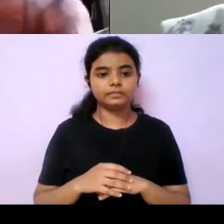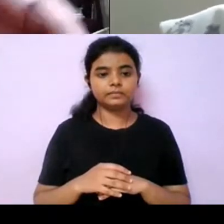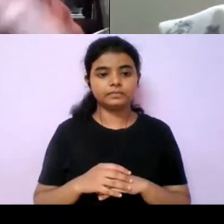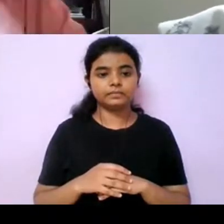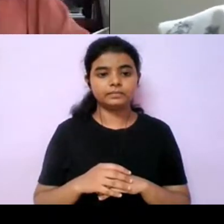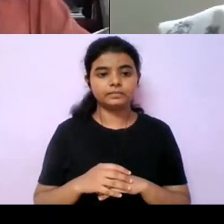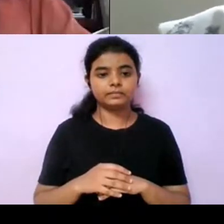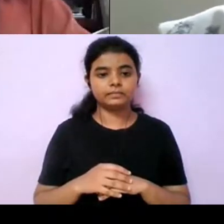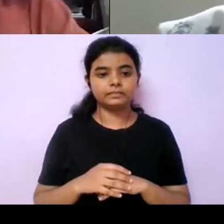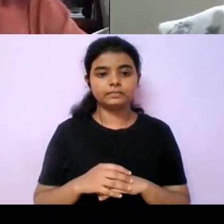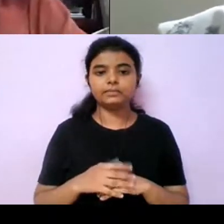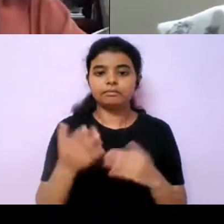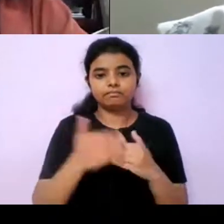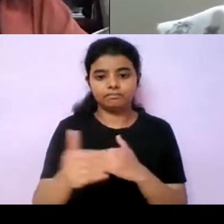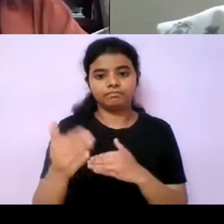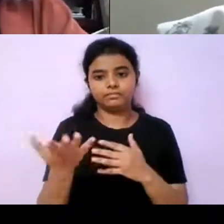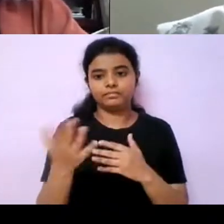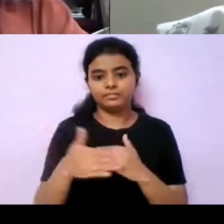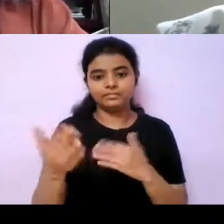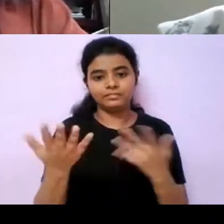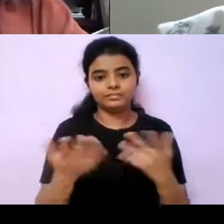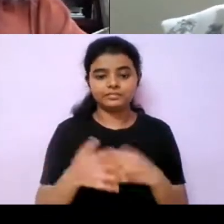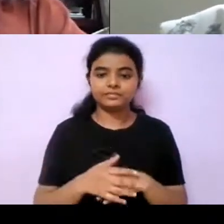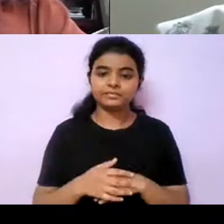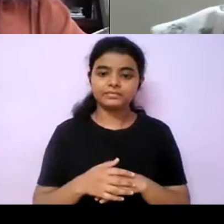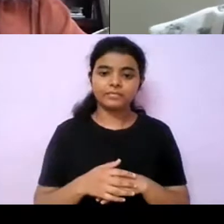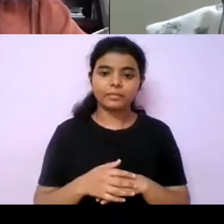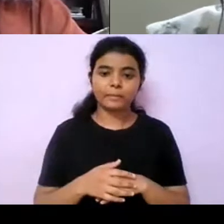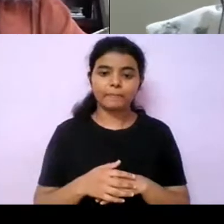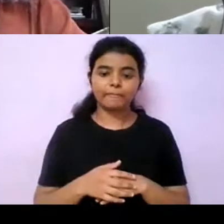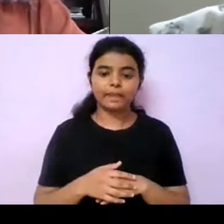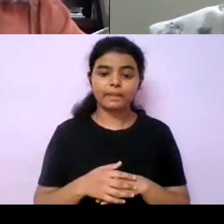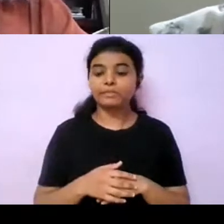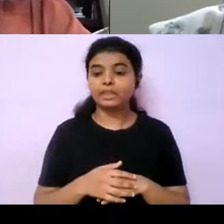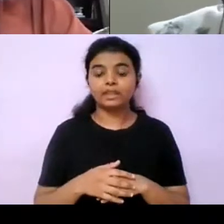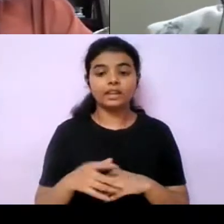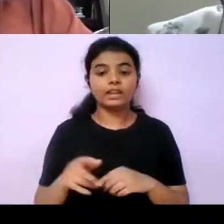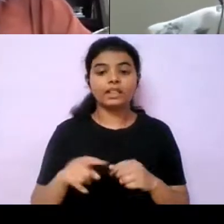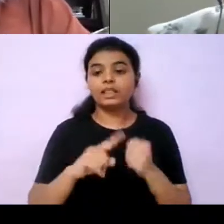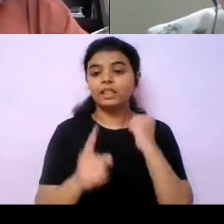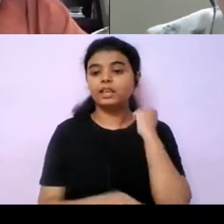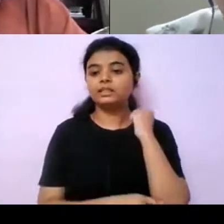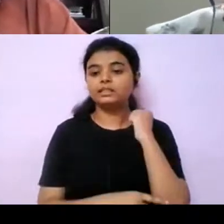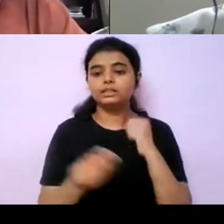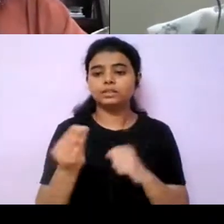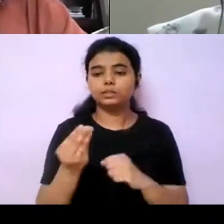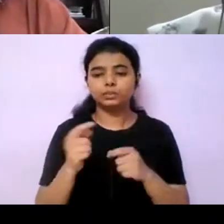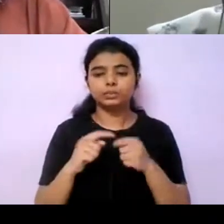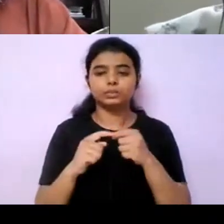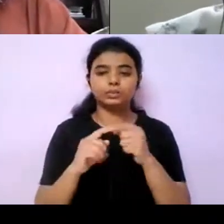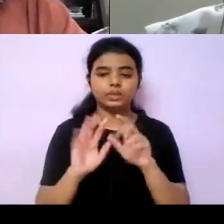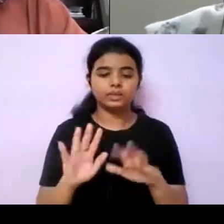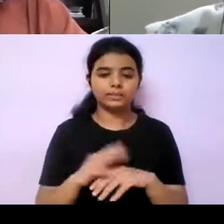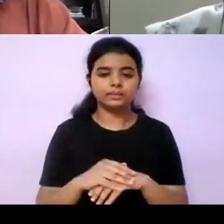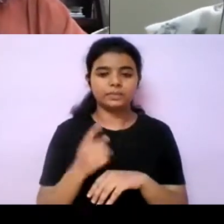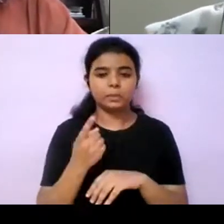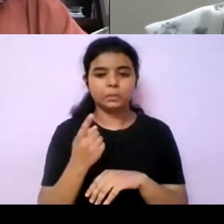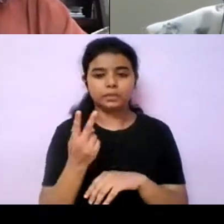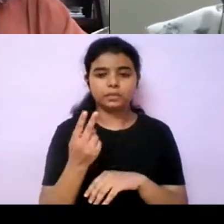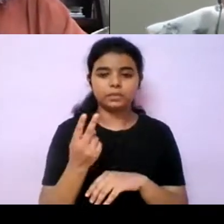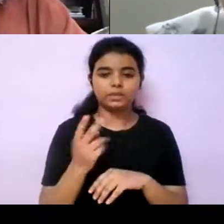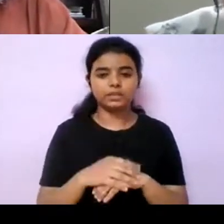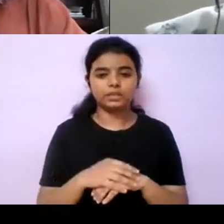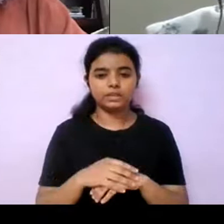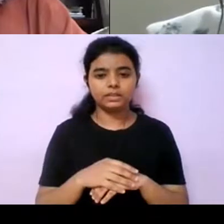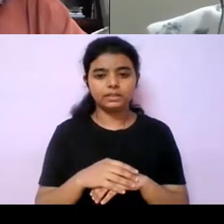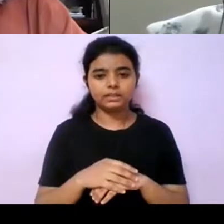I can't hear you. A couple of final questions, which we could, if you just